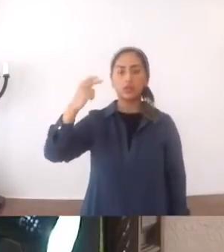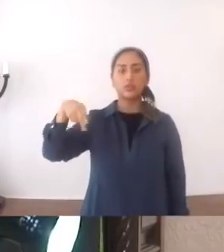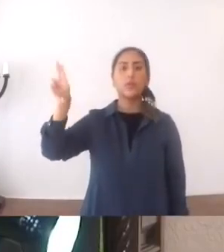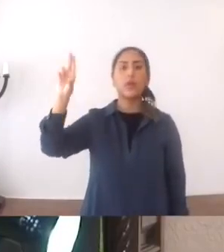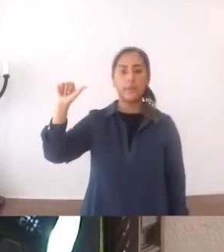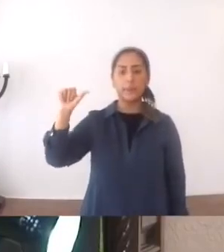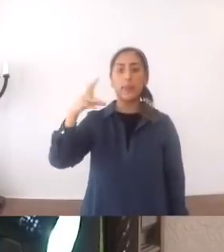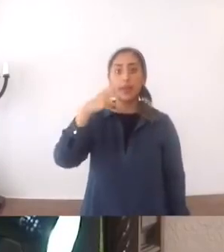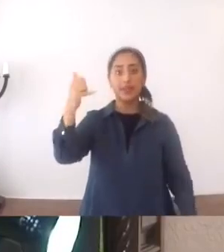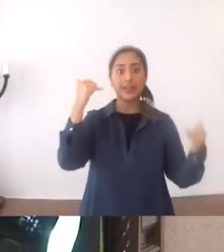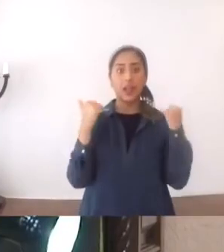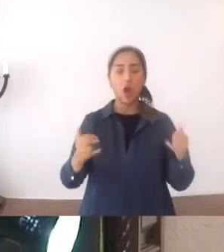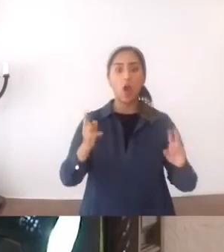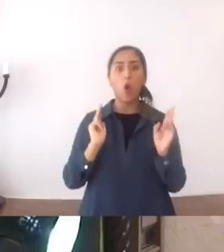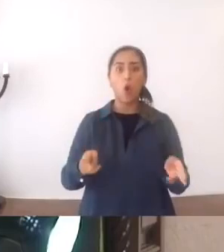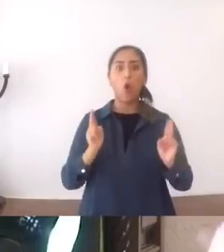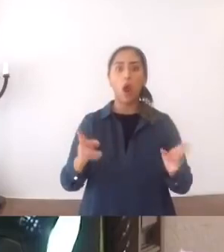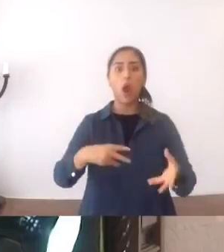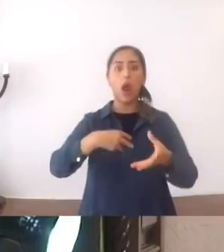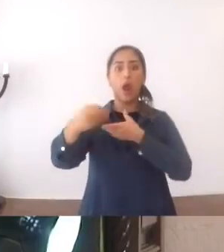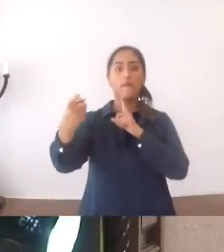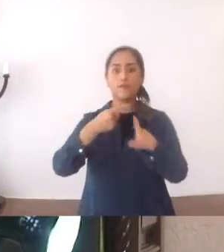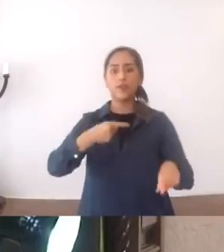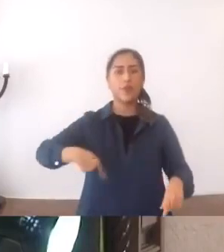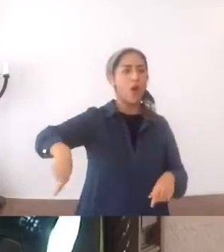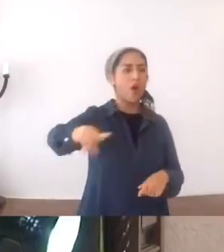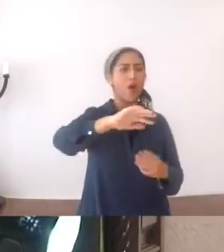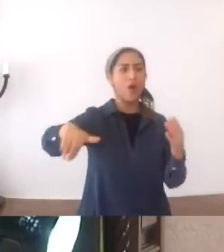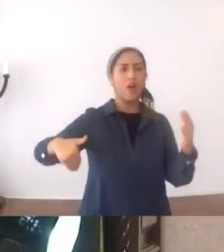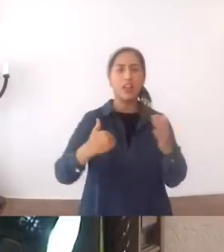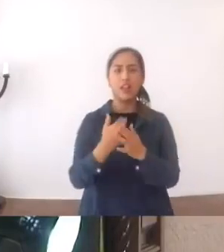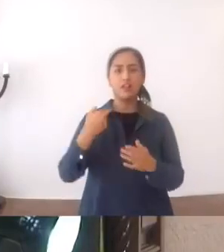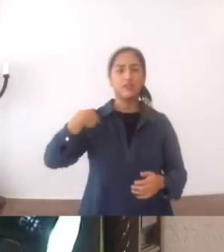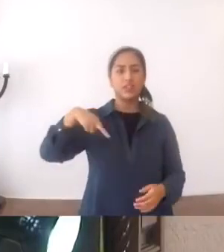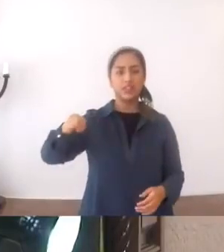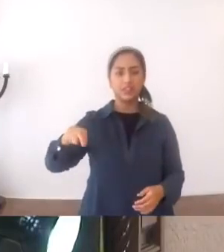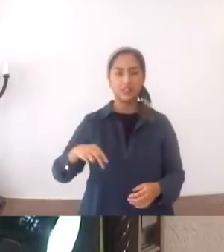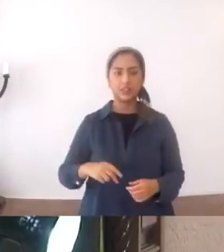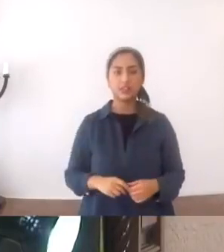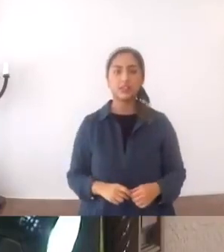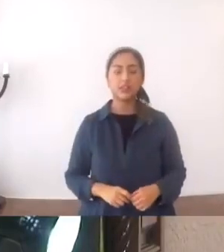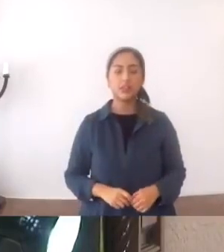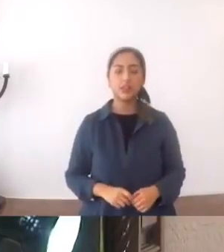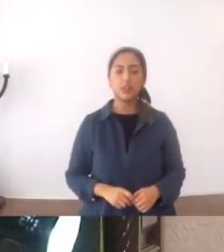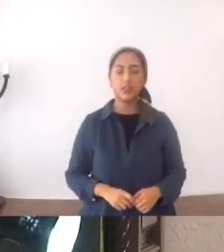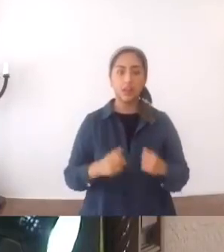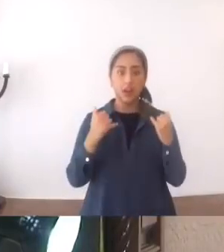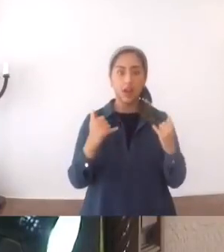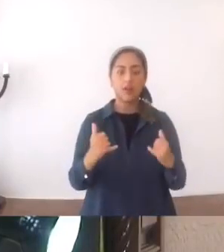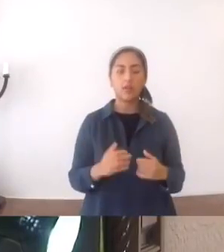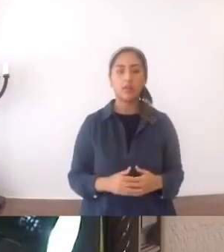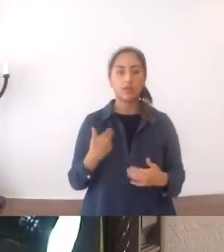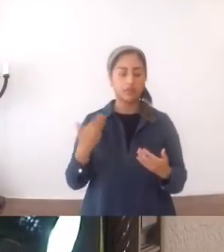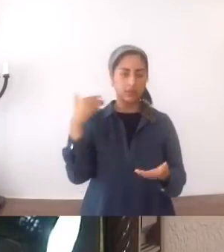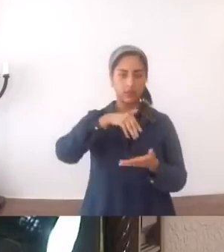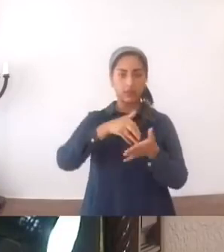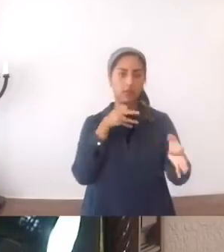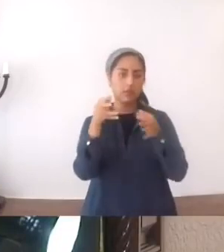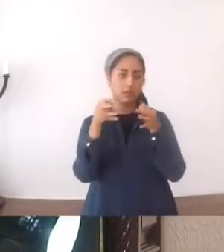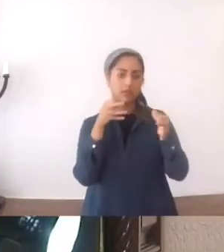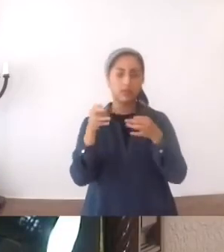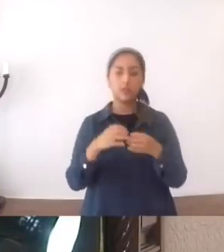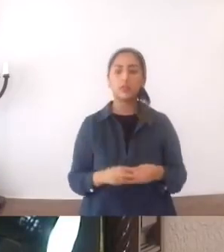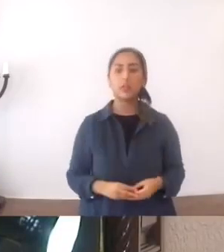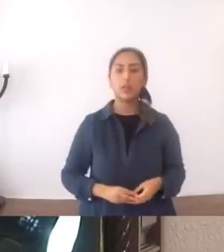es Yahshua Yahweh, HaMashiach, who is Yahshua y HaMashiach. salgas rápido de ese sistema religioso. And you can come out of that religious system. Ahora, vuelvo